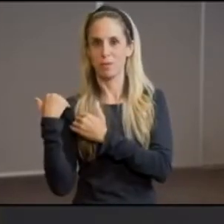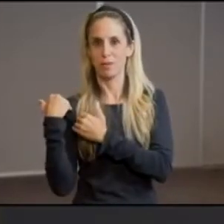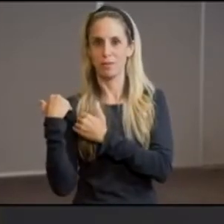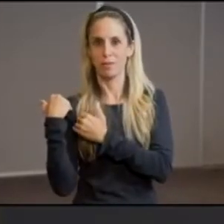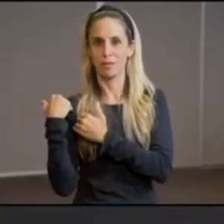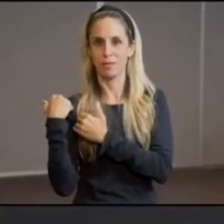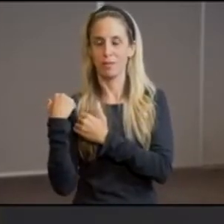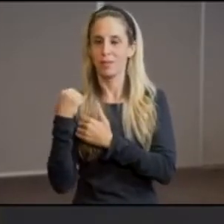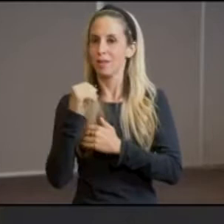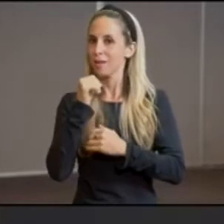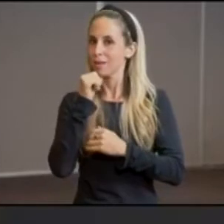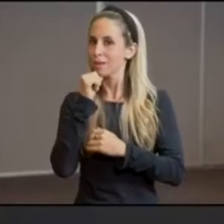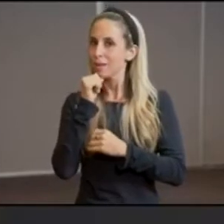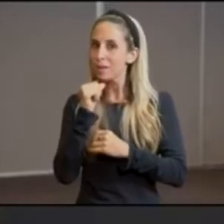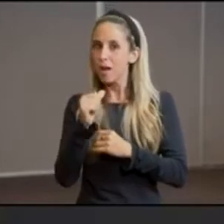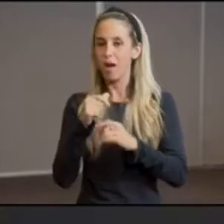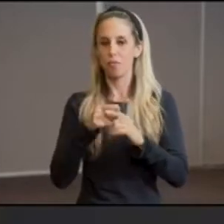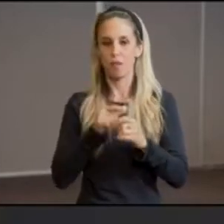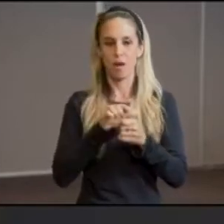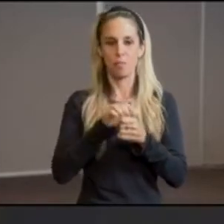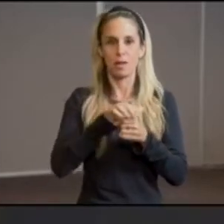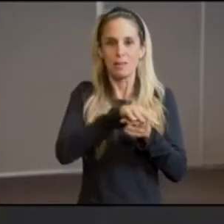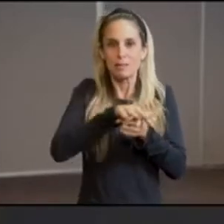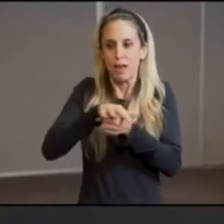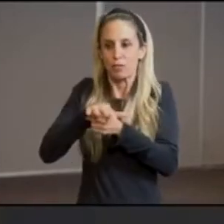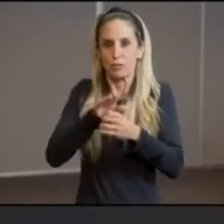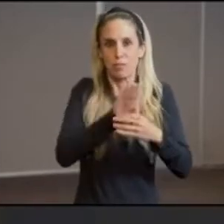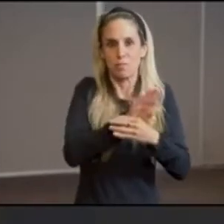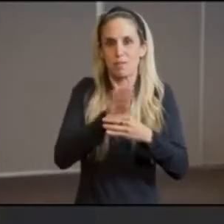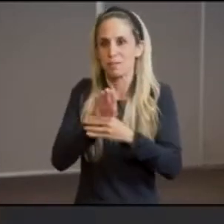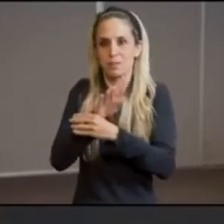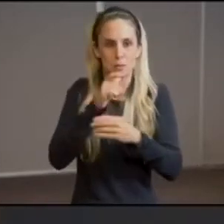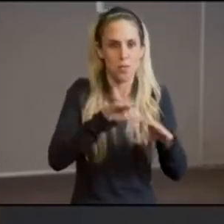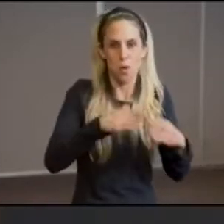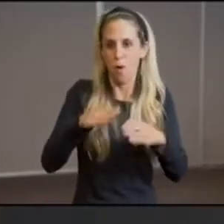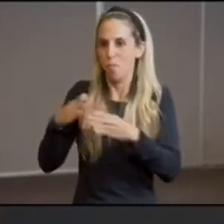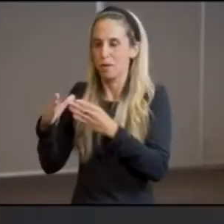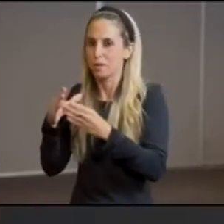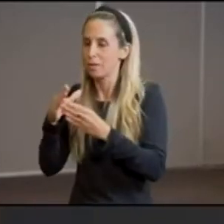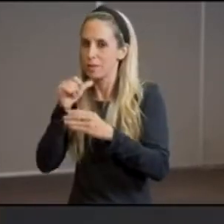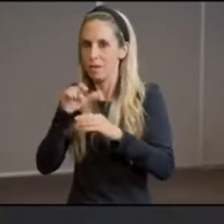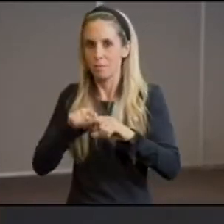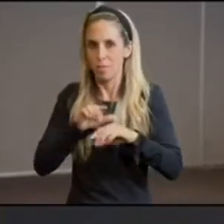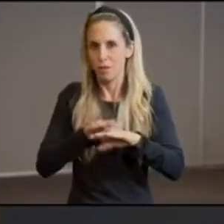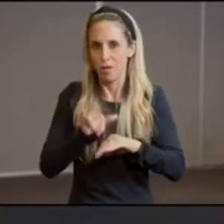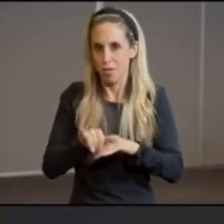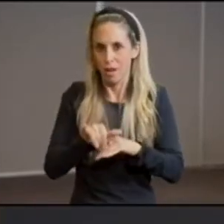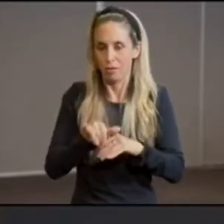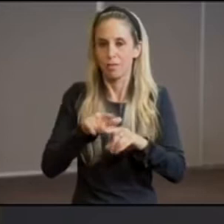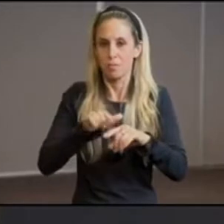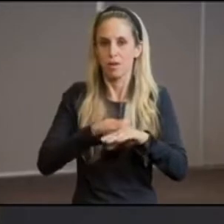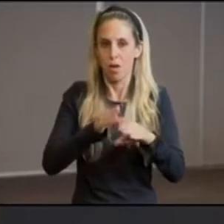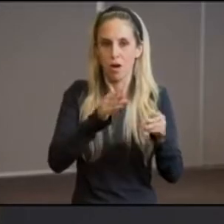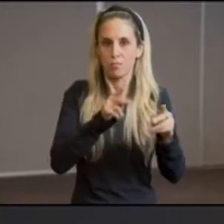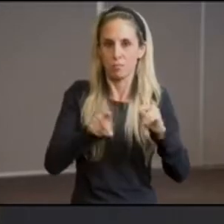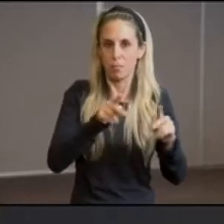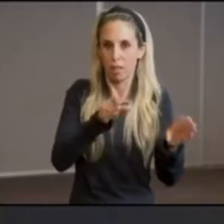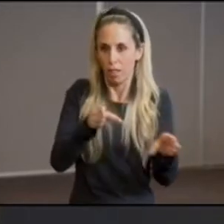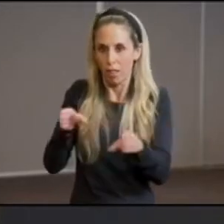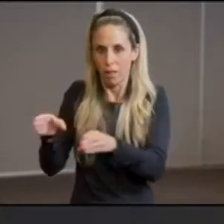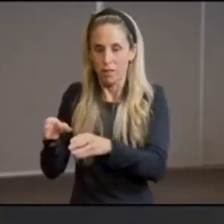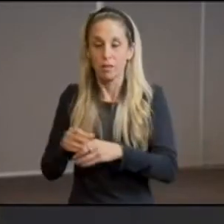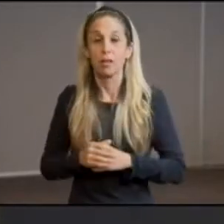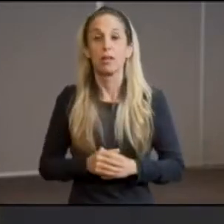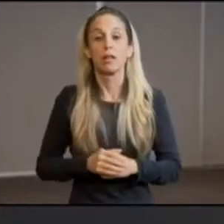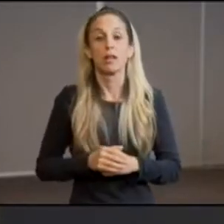not based on sectors of business that are opened. So, rather than having a